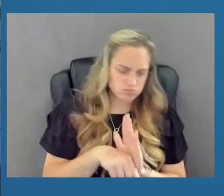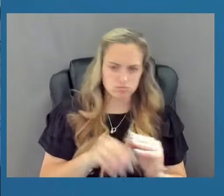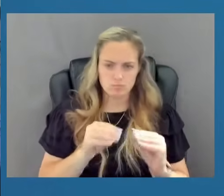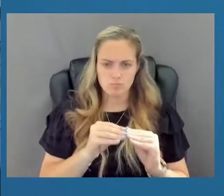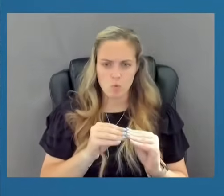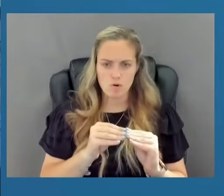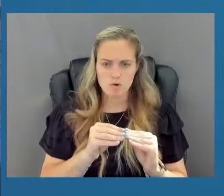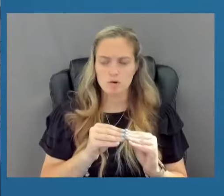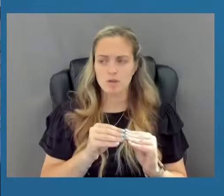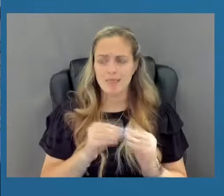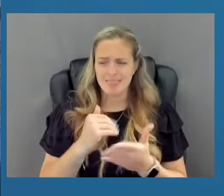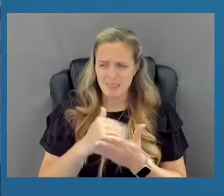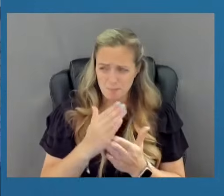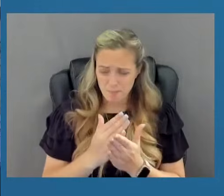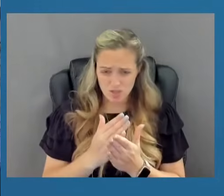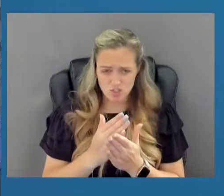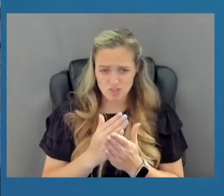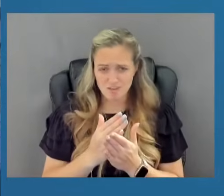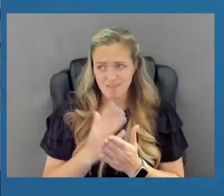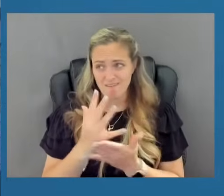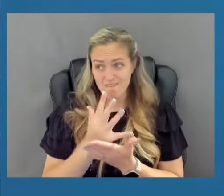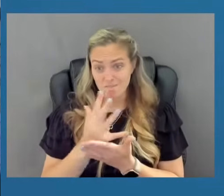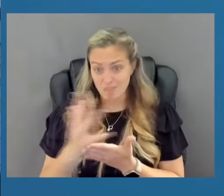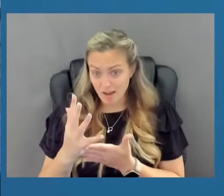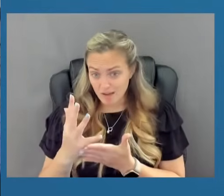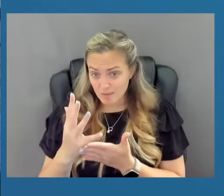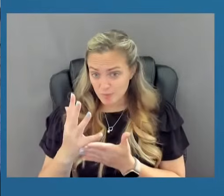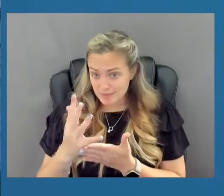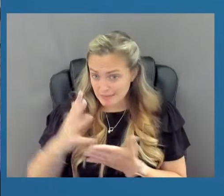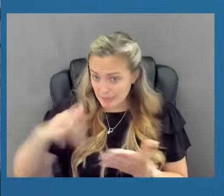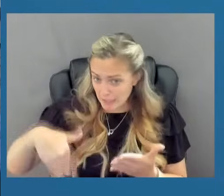budget 5 weeks late?